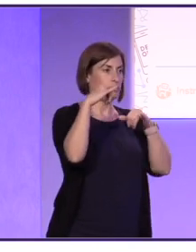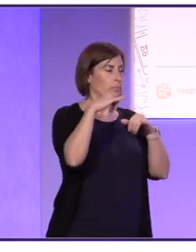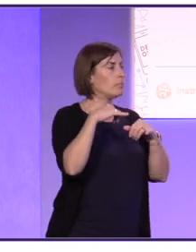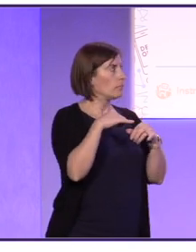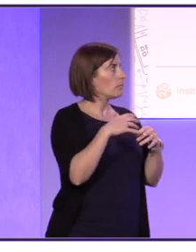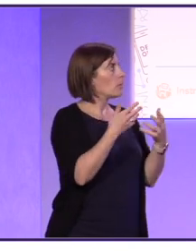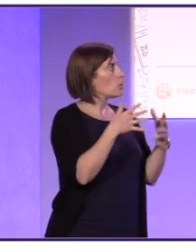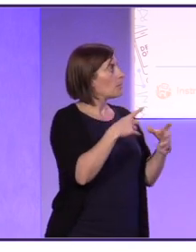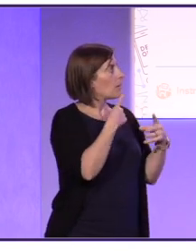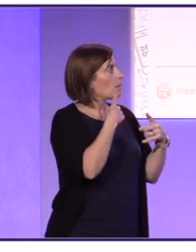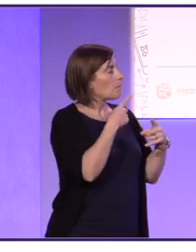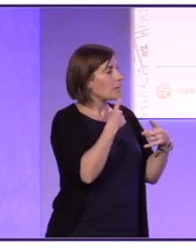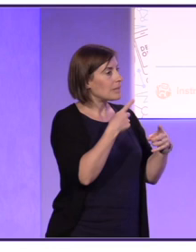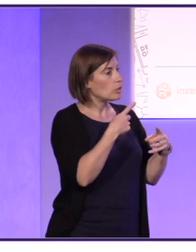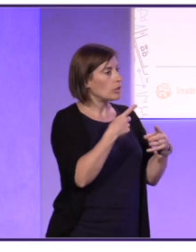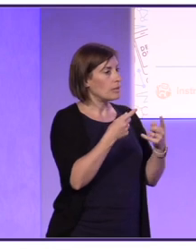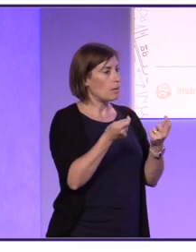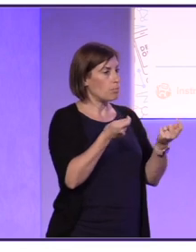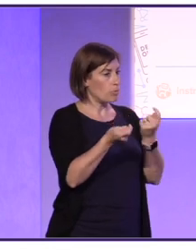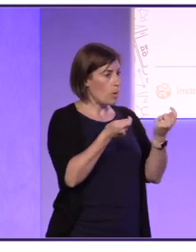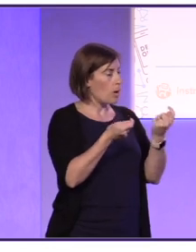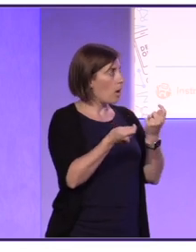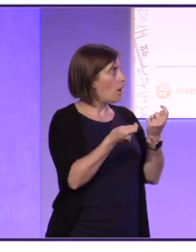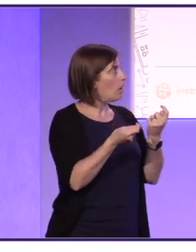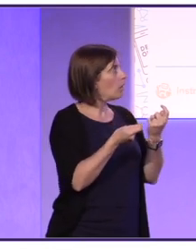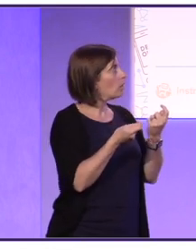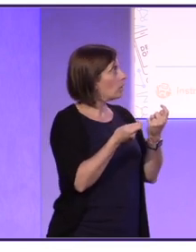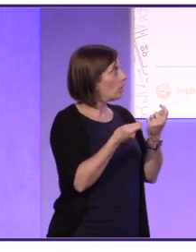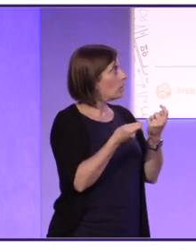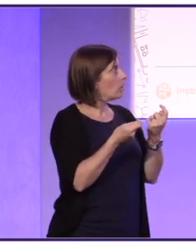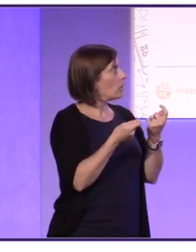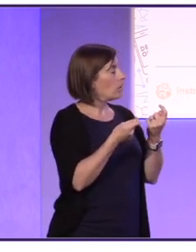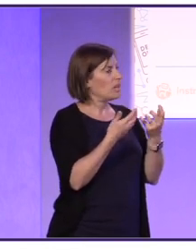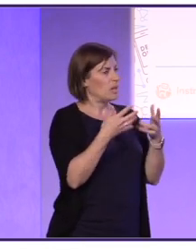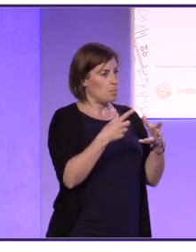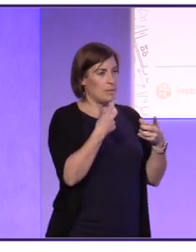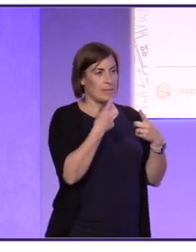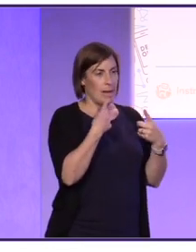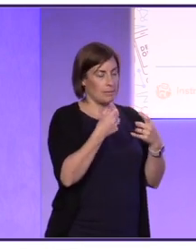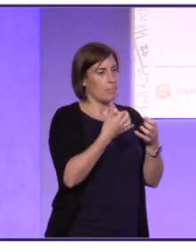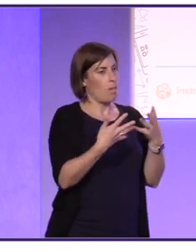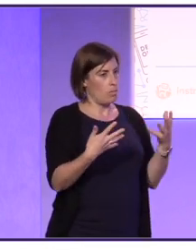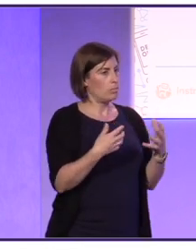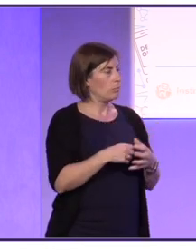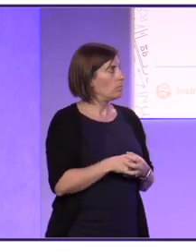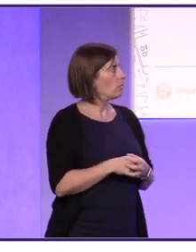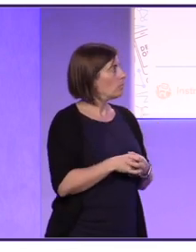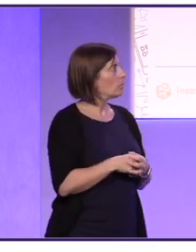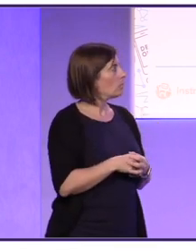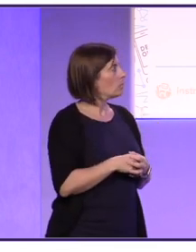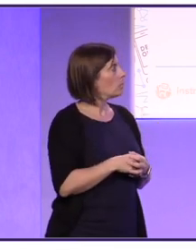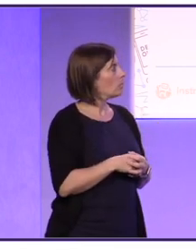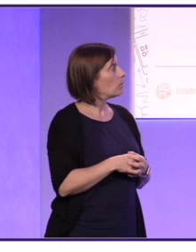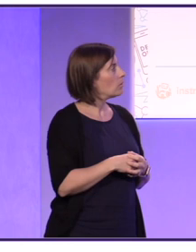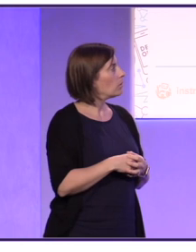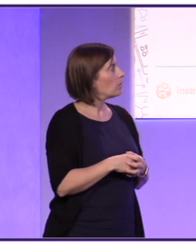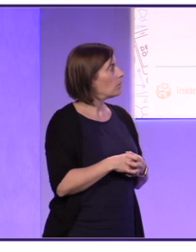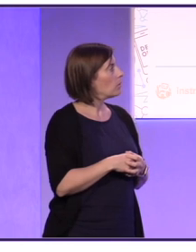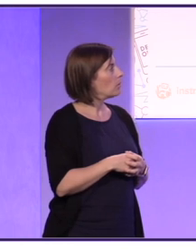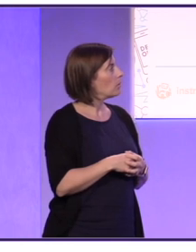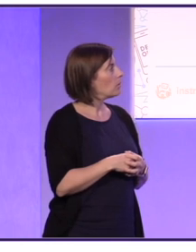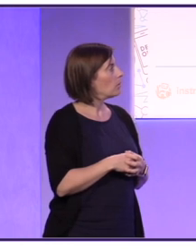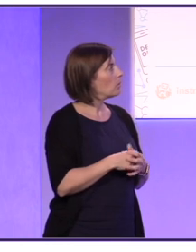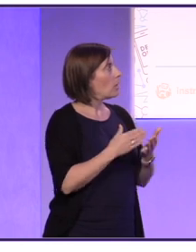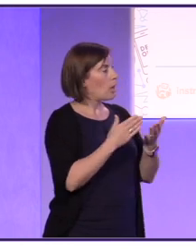messaging broker, and we're consuming a lot of data. Last week we peaked, coming through this